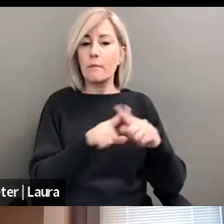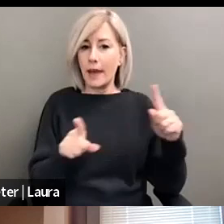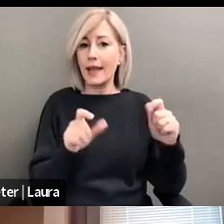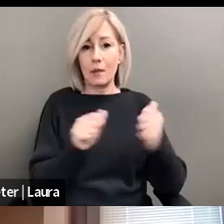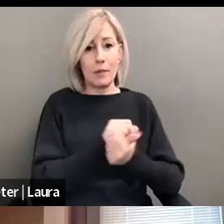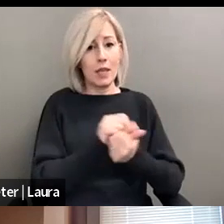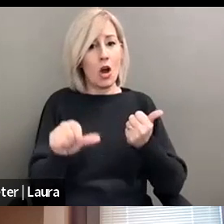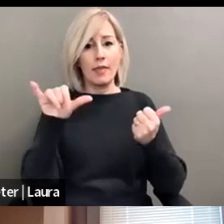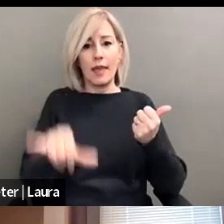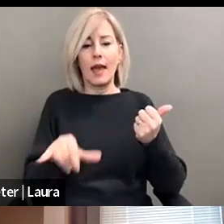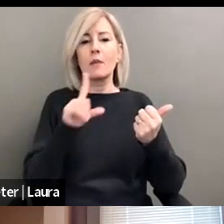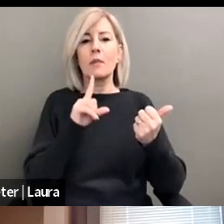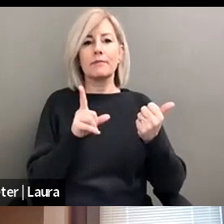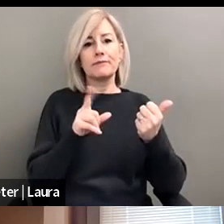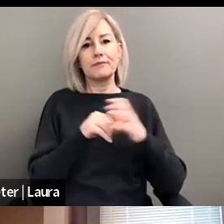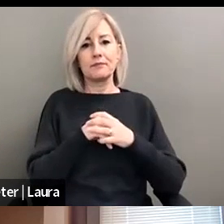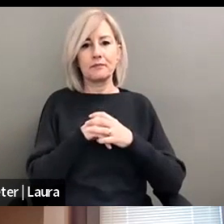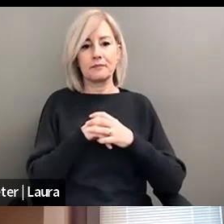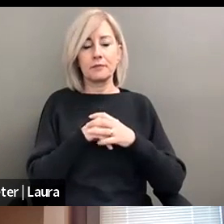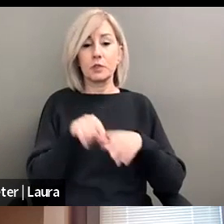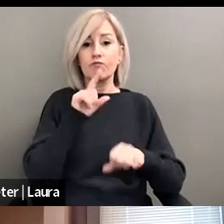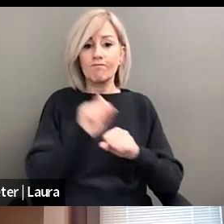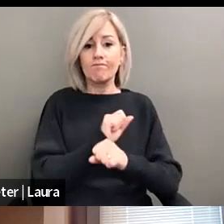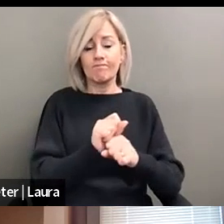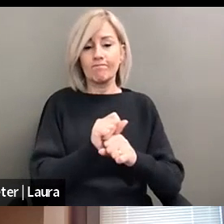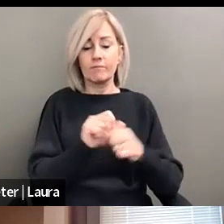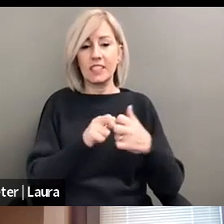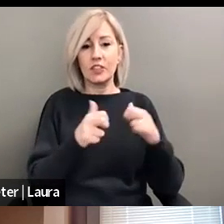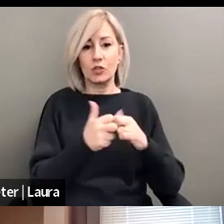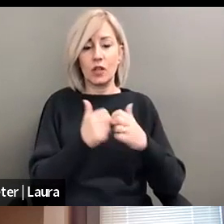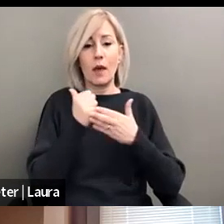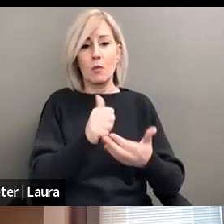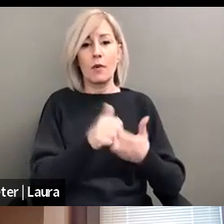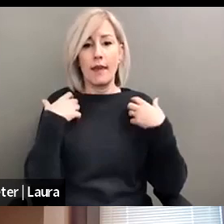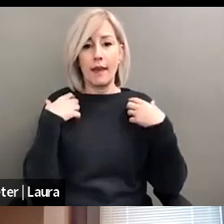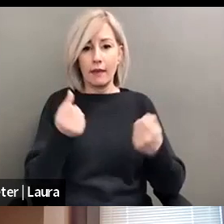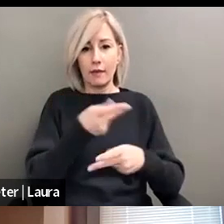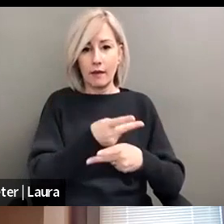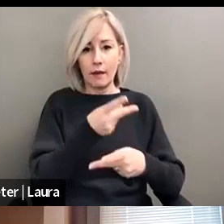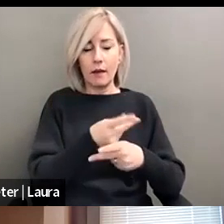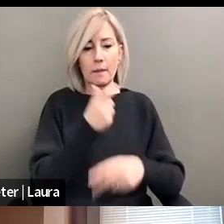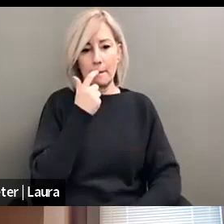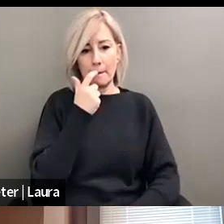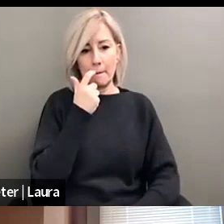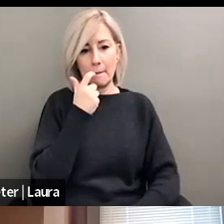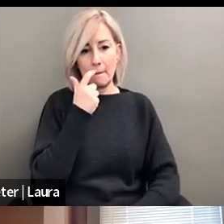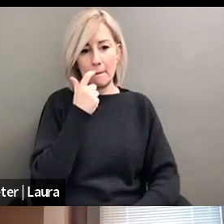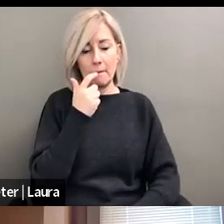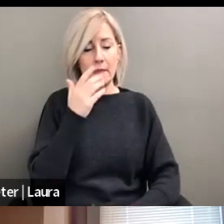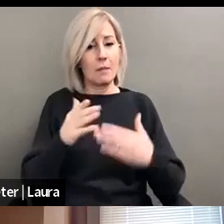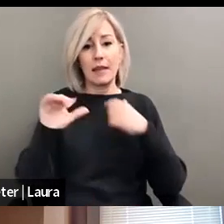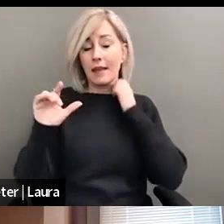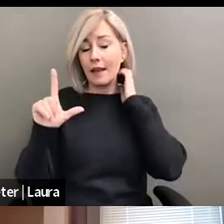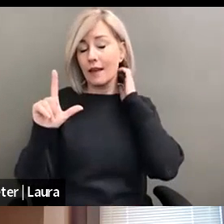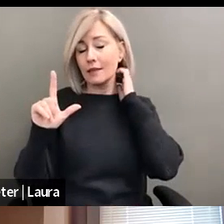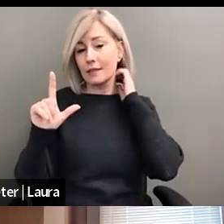beyond that too. It can go to real issues that are going to help people with their health care, maybe even in labor and